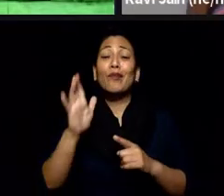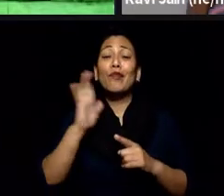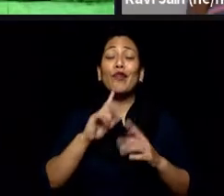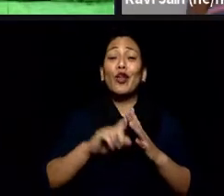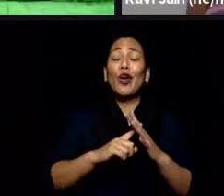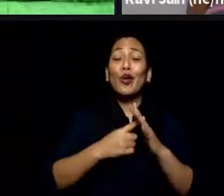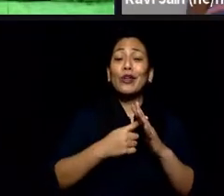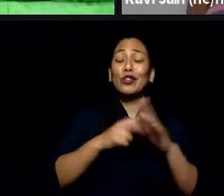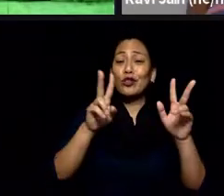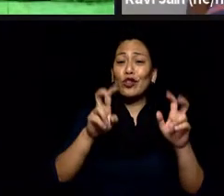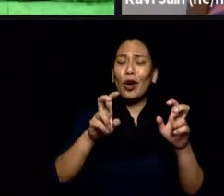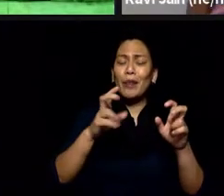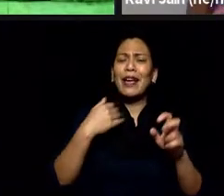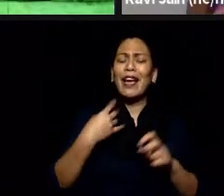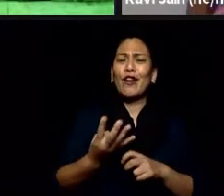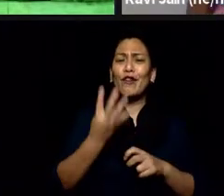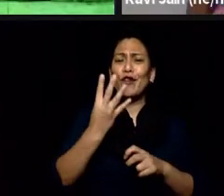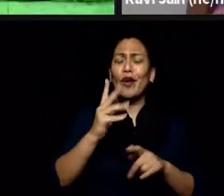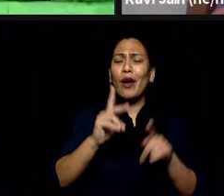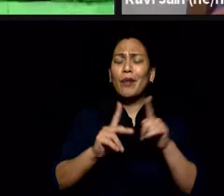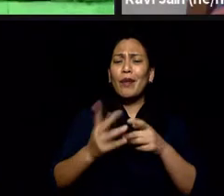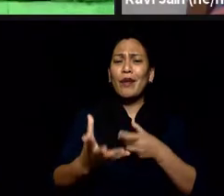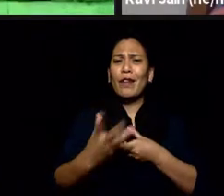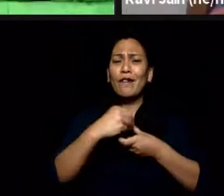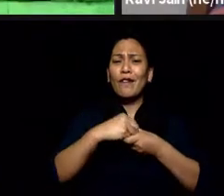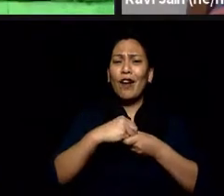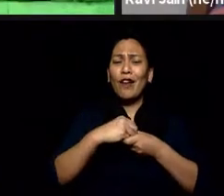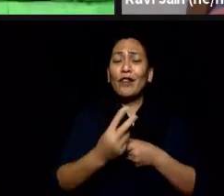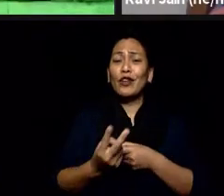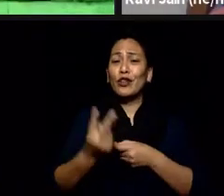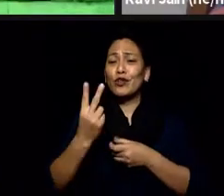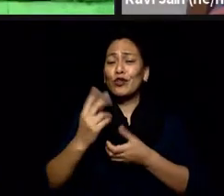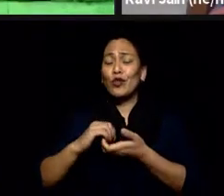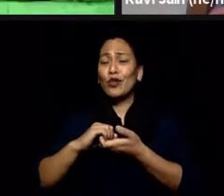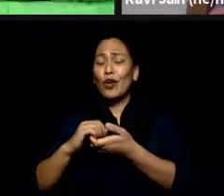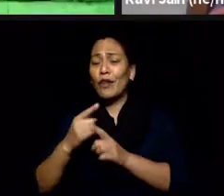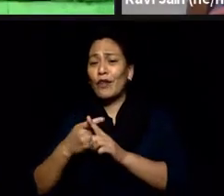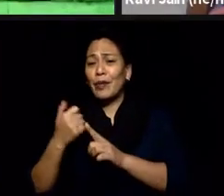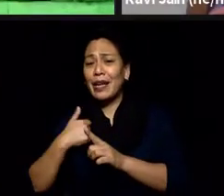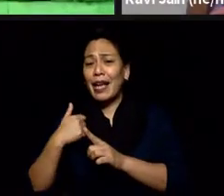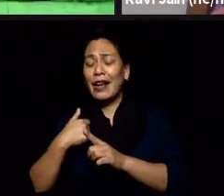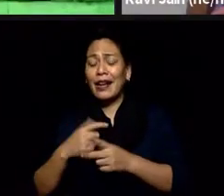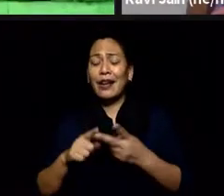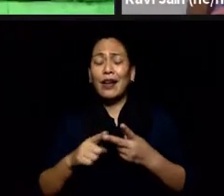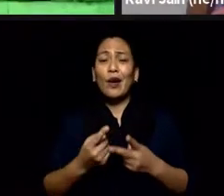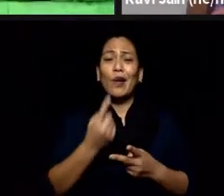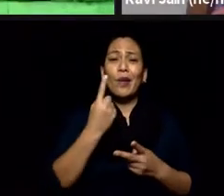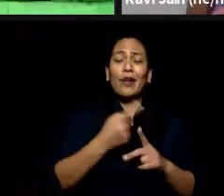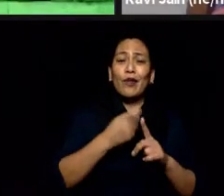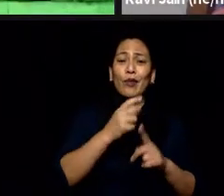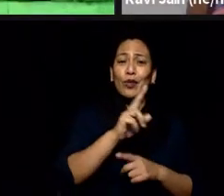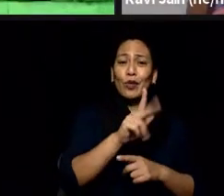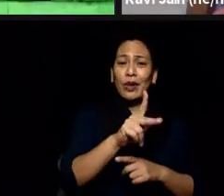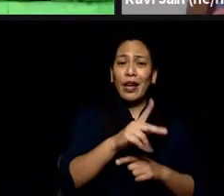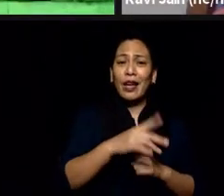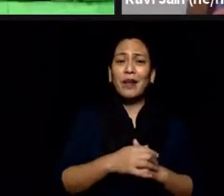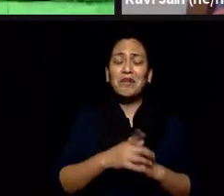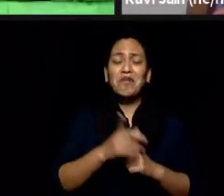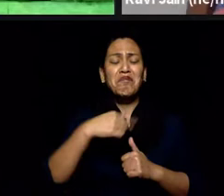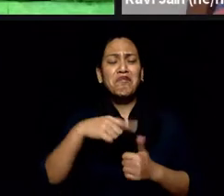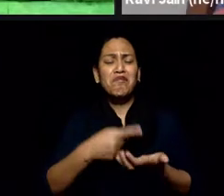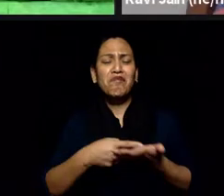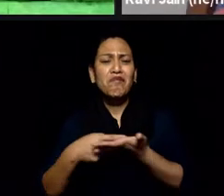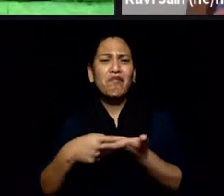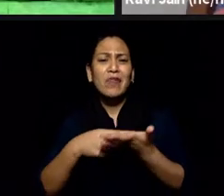had four panelists, two colleagues from Canada and one from the UK. And we were talking about